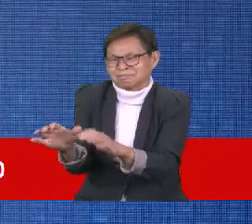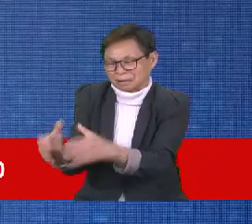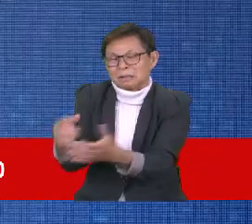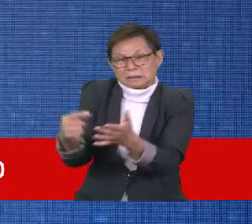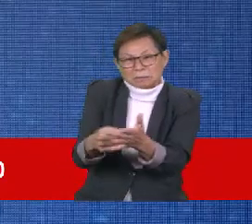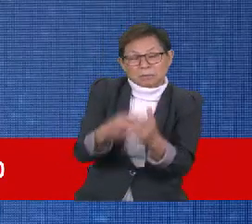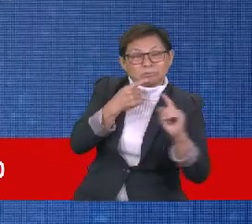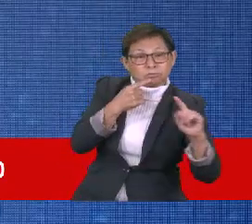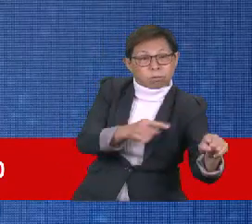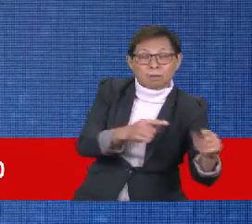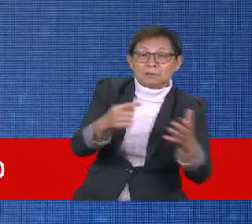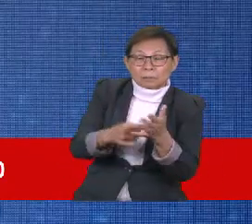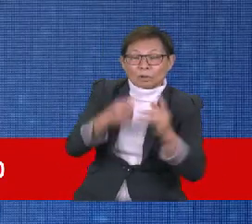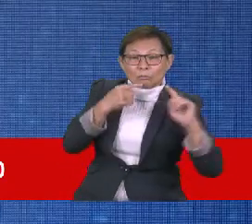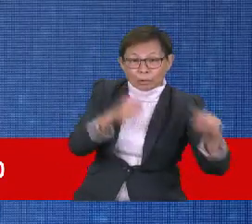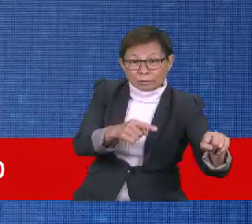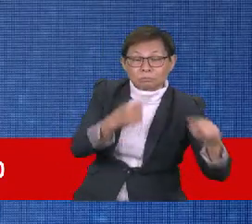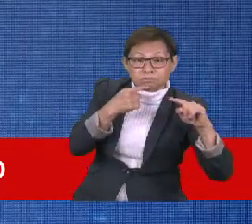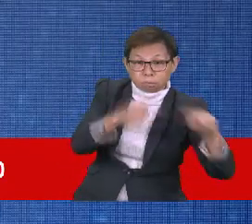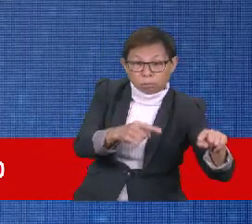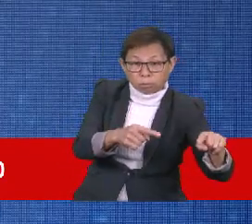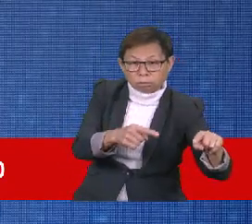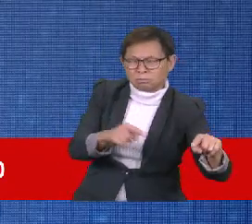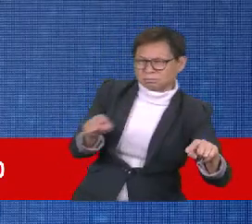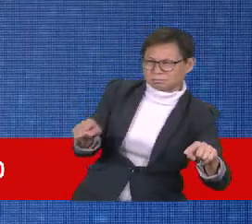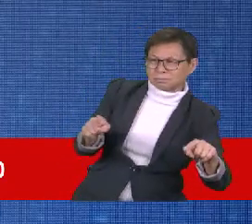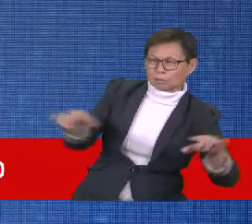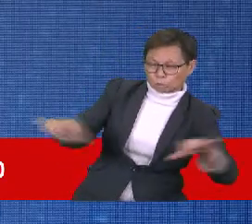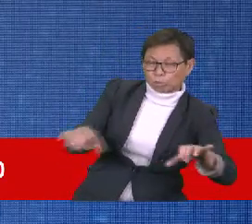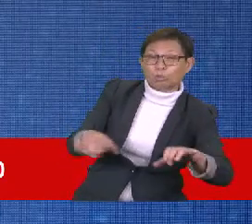the reaction, which was considered to be